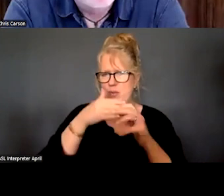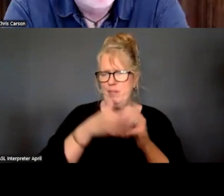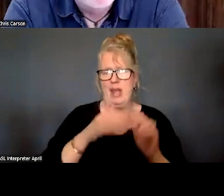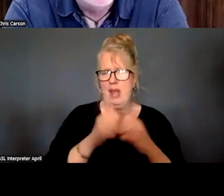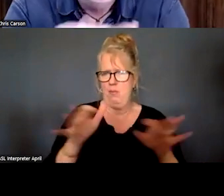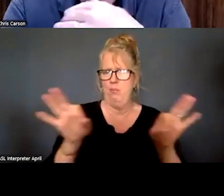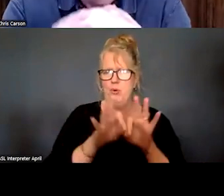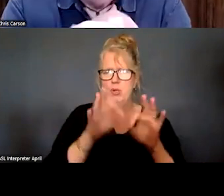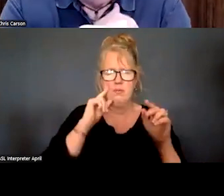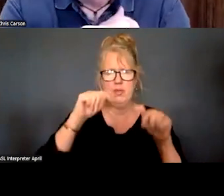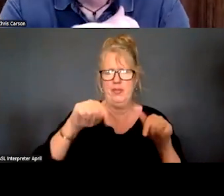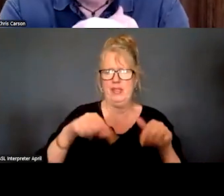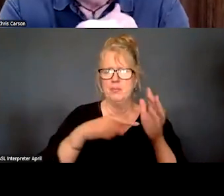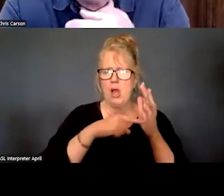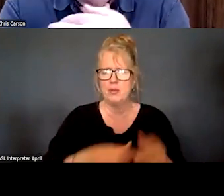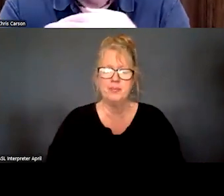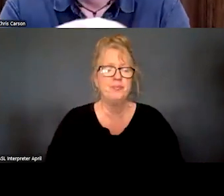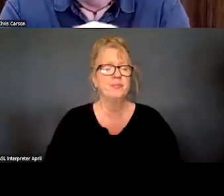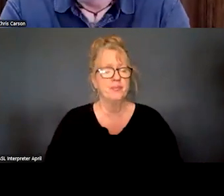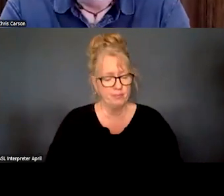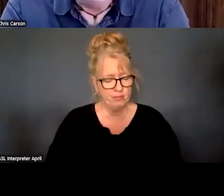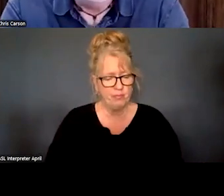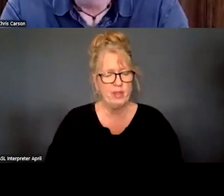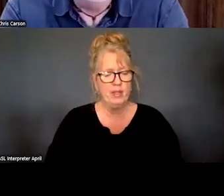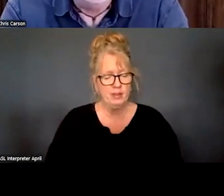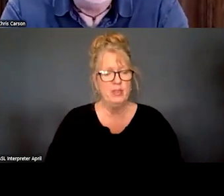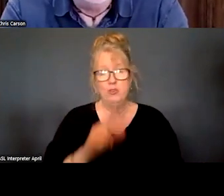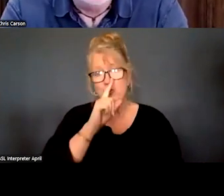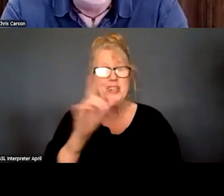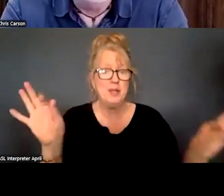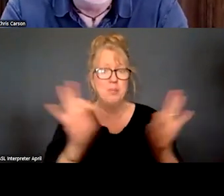model? It's really important. I think it's